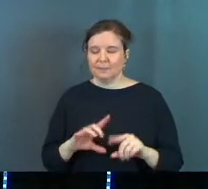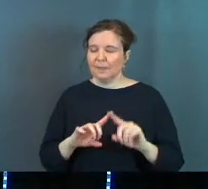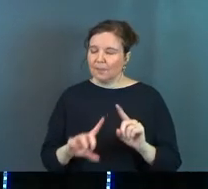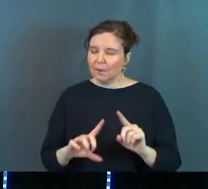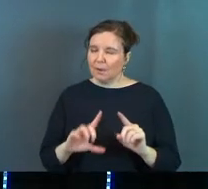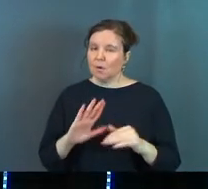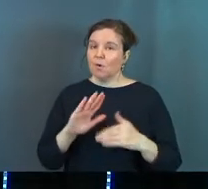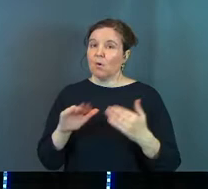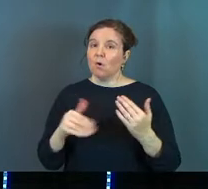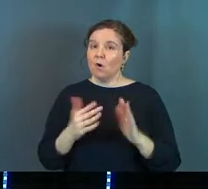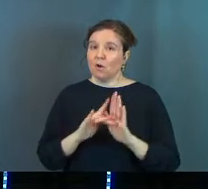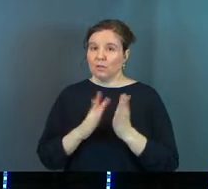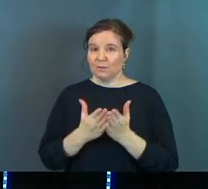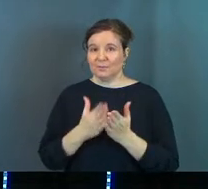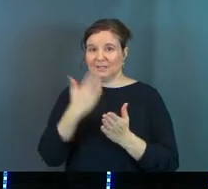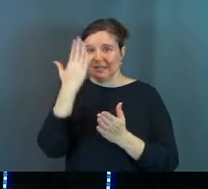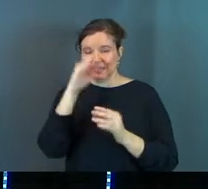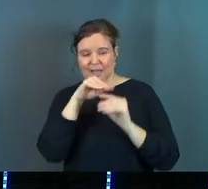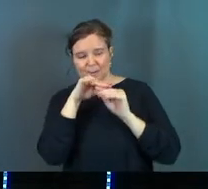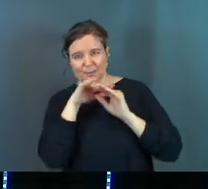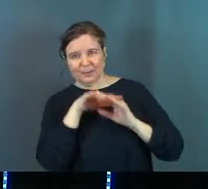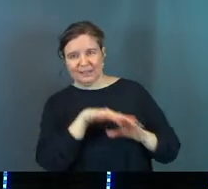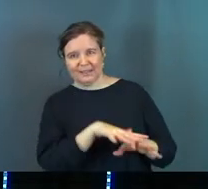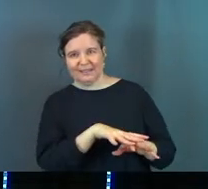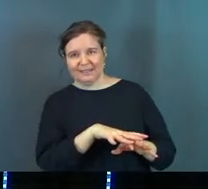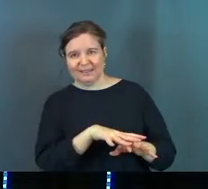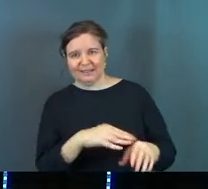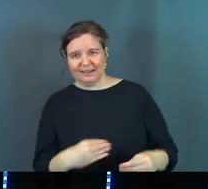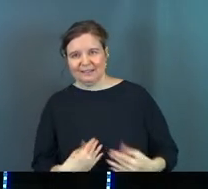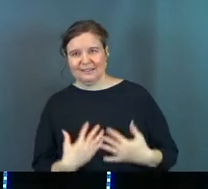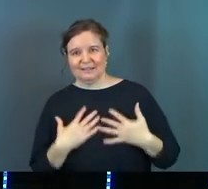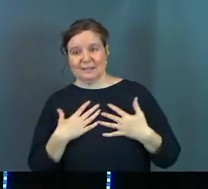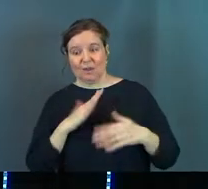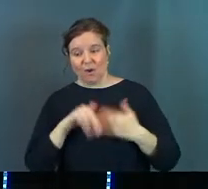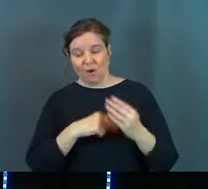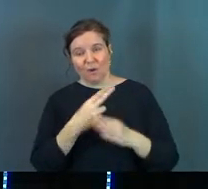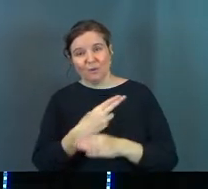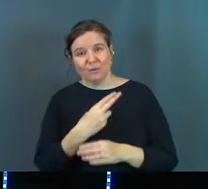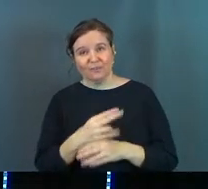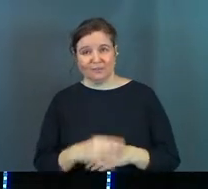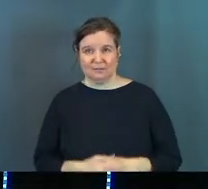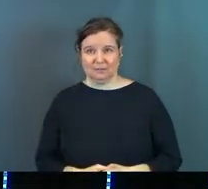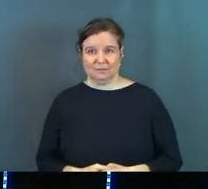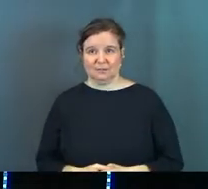But all of the scripture is God-breathed. And it's all useful.